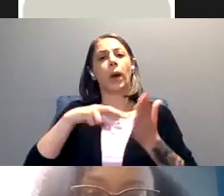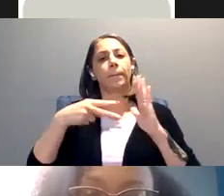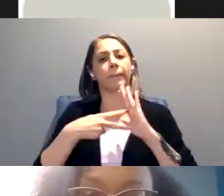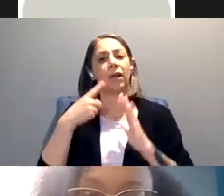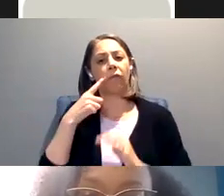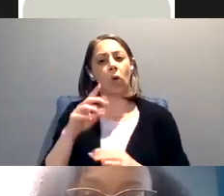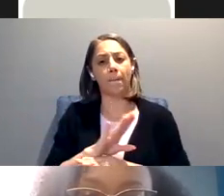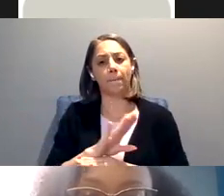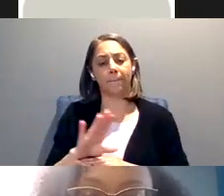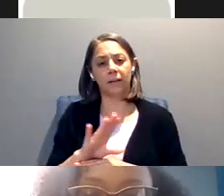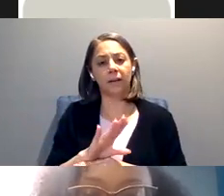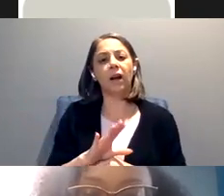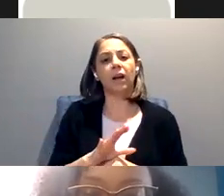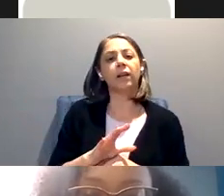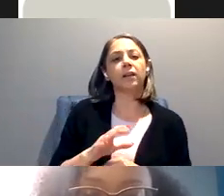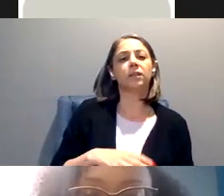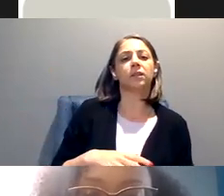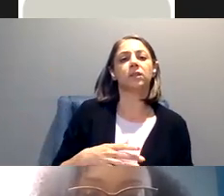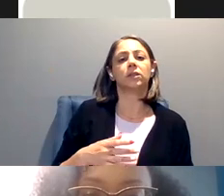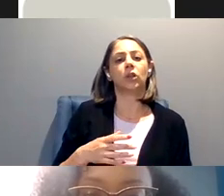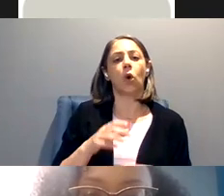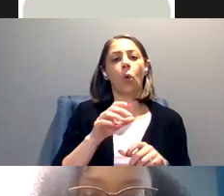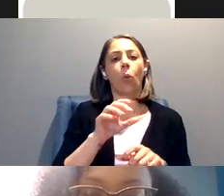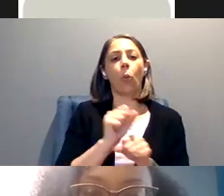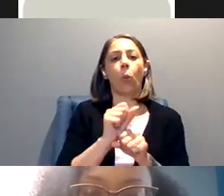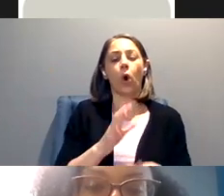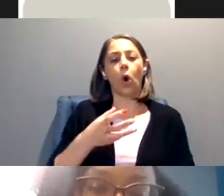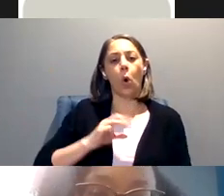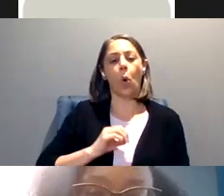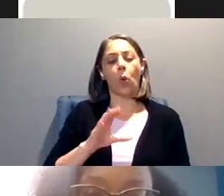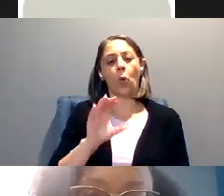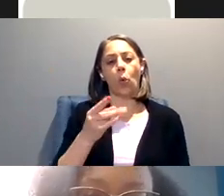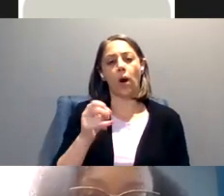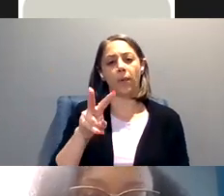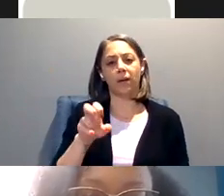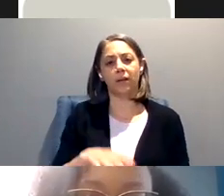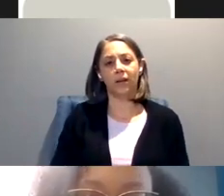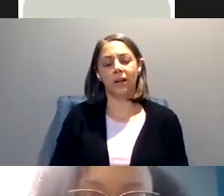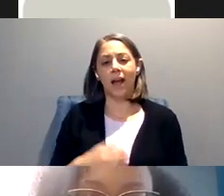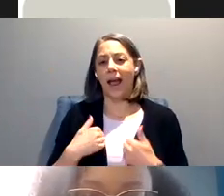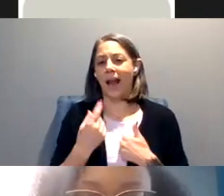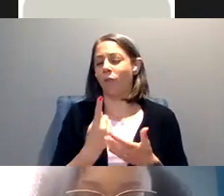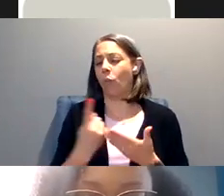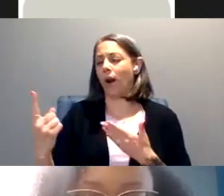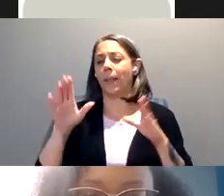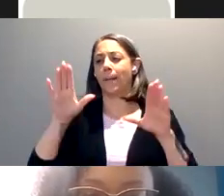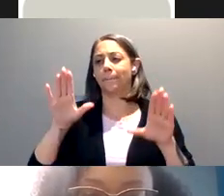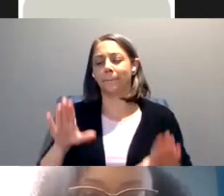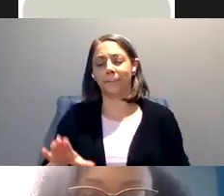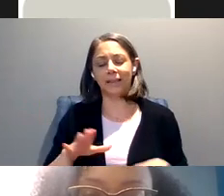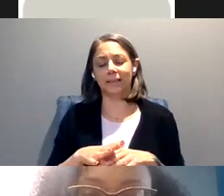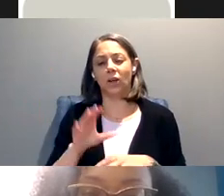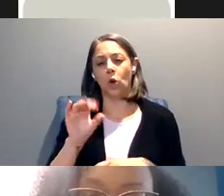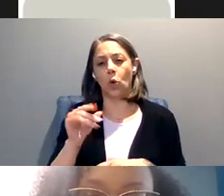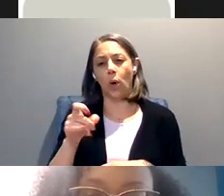to be a worker-owned cooperative. And fortunately, we have one of the most incredible cooperators in our community on the call today to tell you a